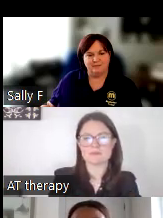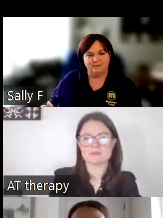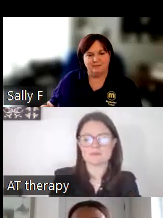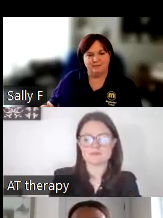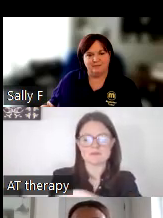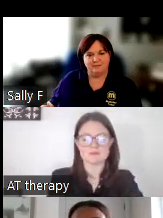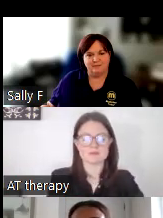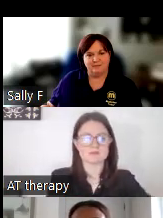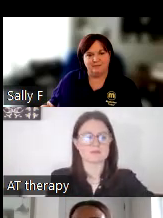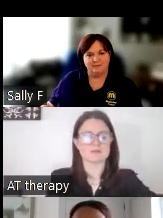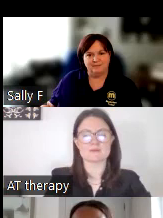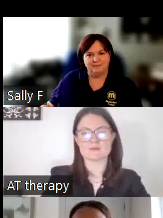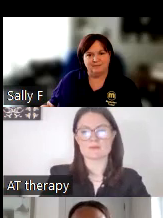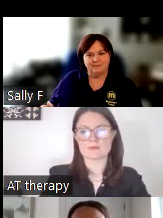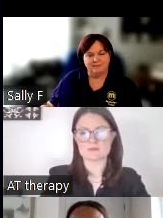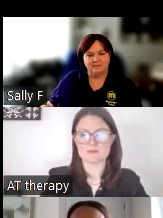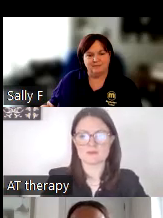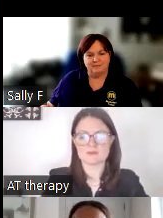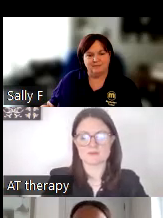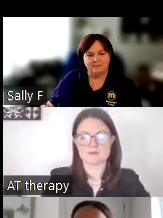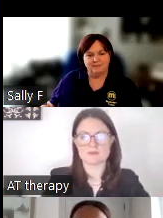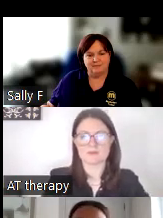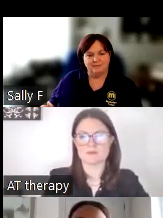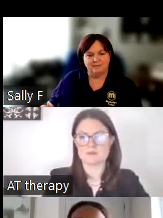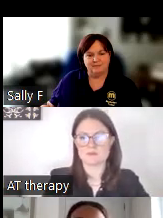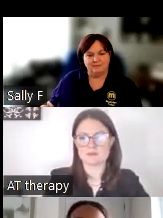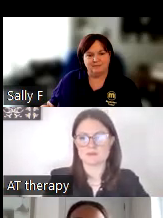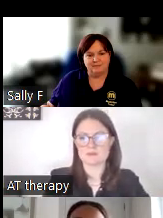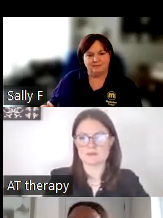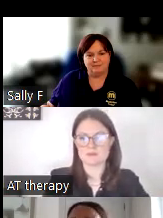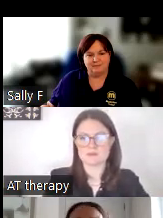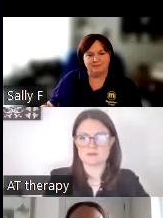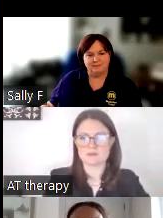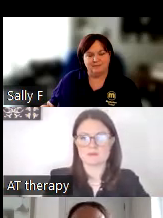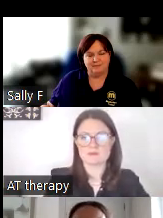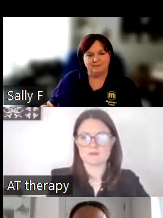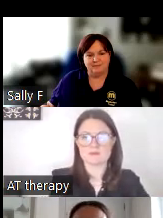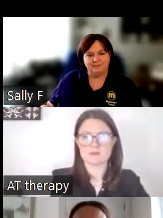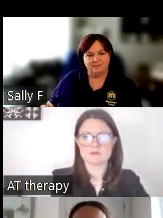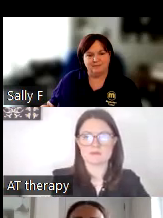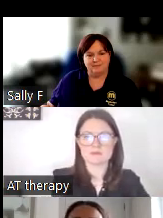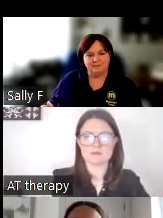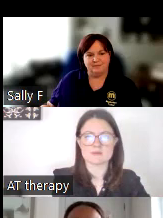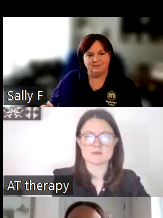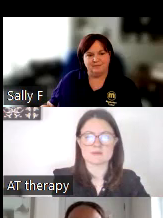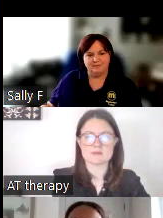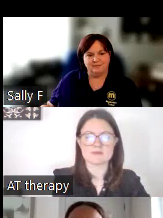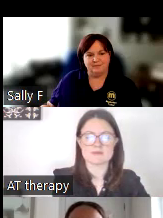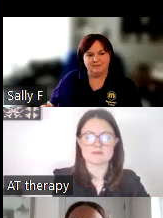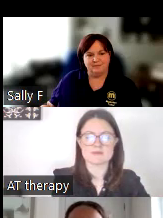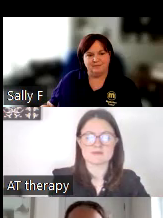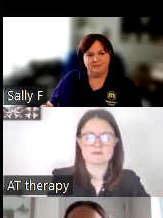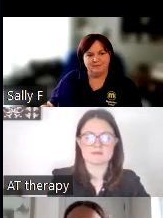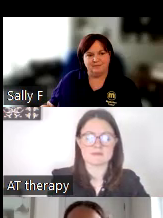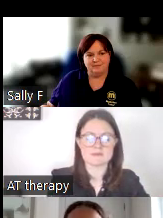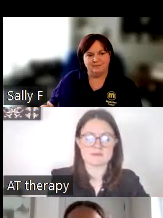OT or the physio as to what was appropriate seating for them so that they felt supported. But we'd always have the parent behind them so that the parent can